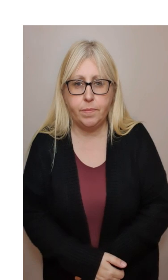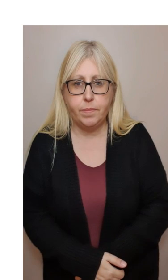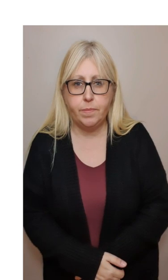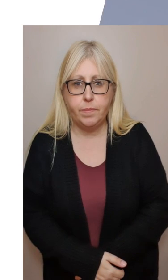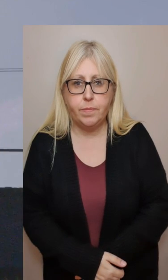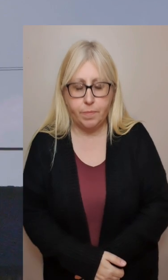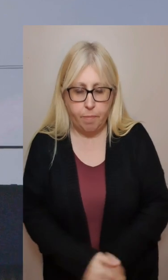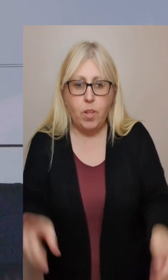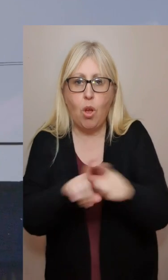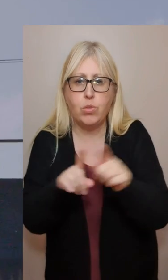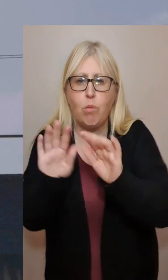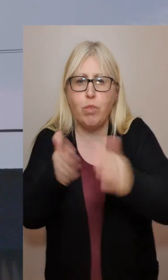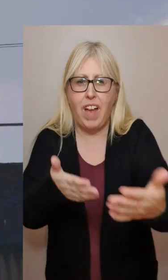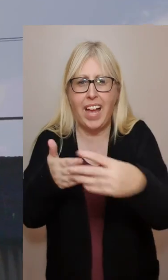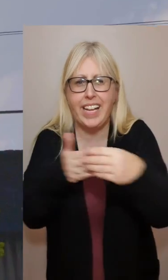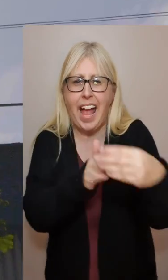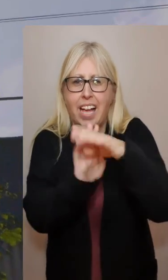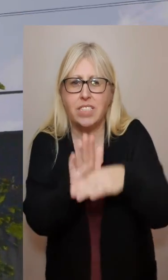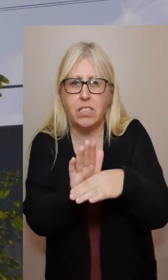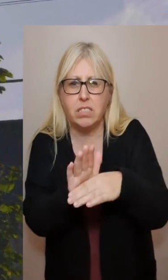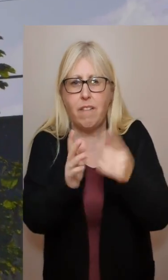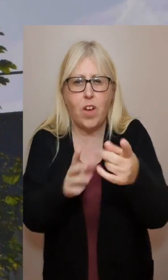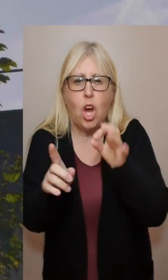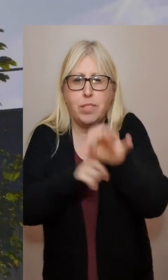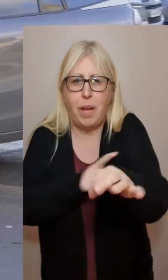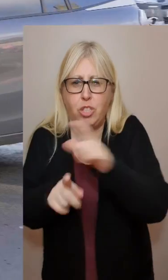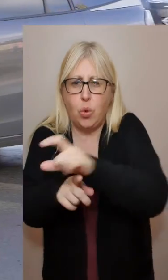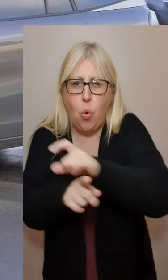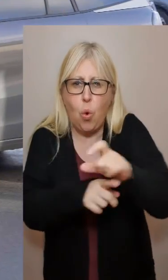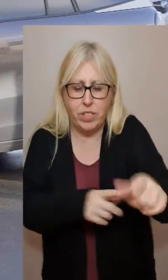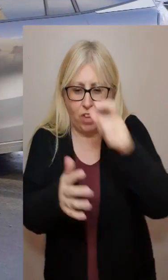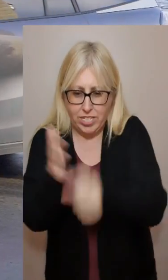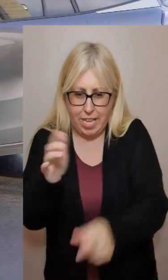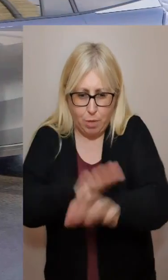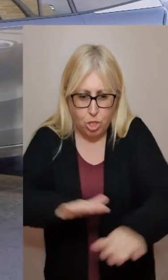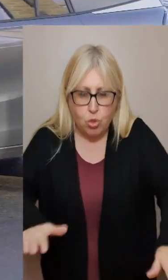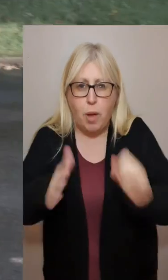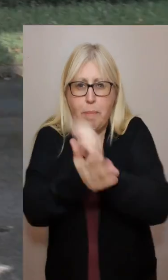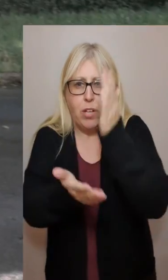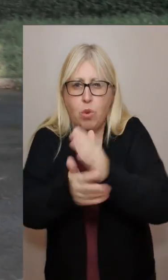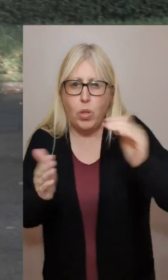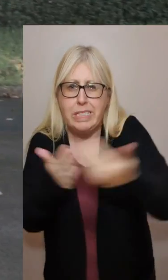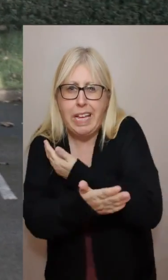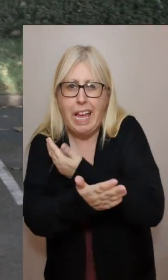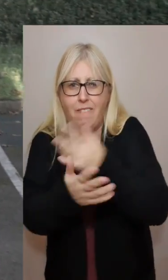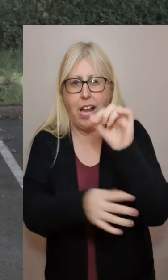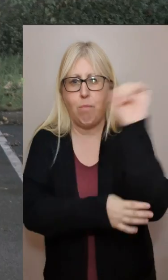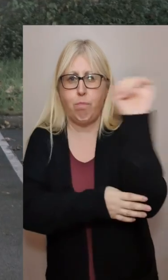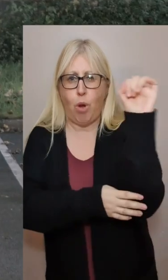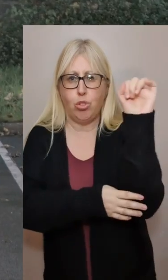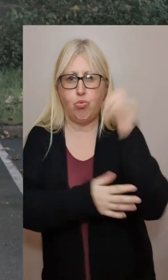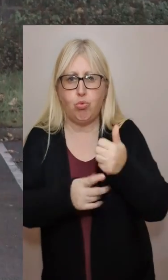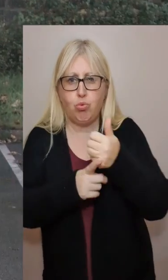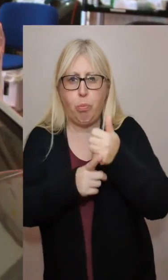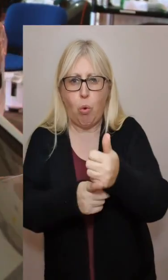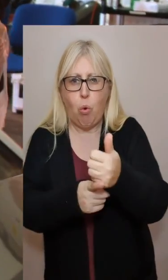We also provide guidance regarding specialist car seats for disabled children to ensure safety and postural support, as an